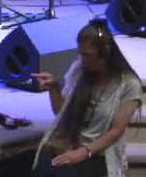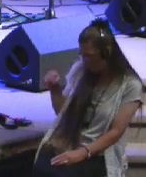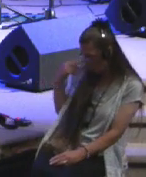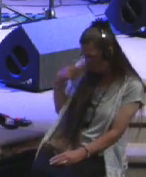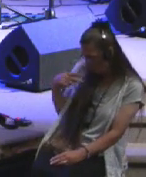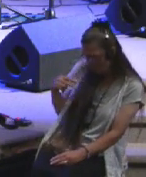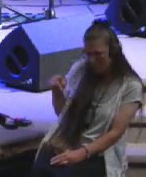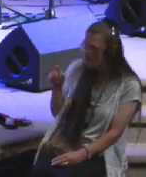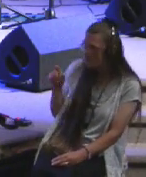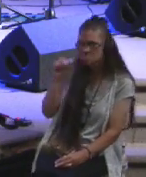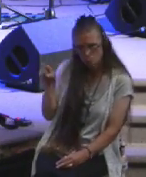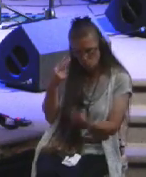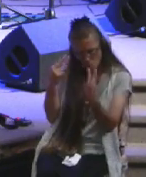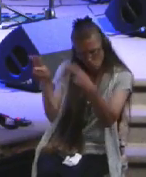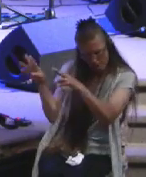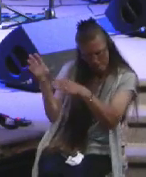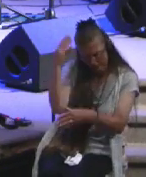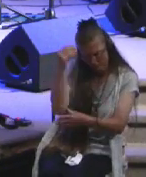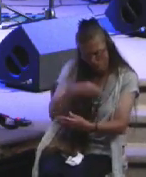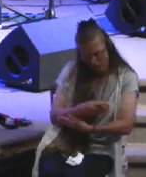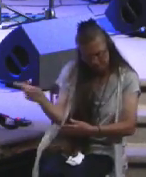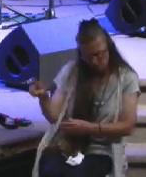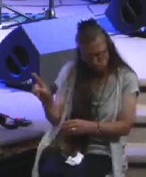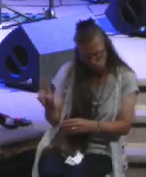don't even look at my sons. Uh-uh. Don't look at my